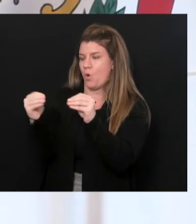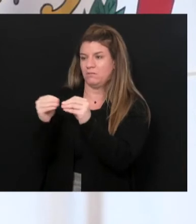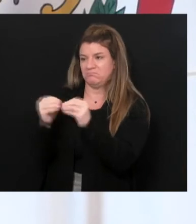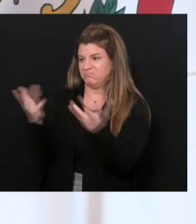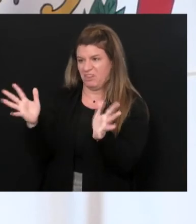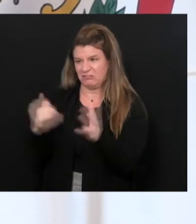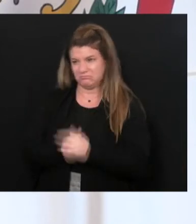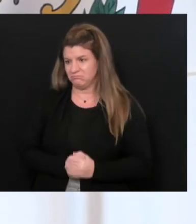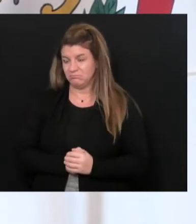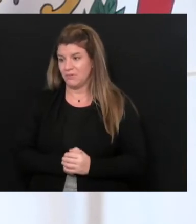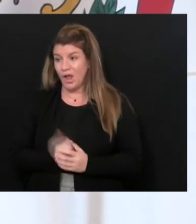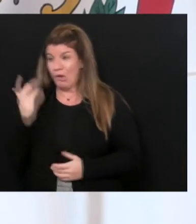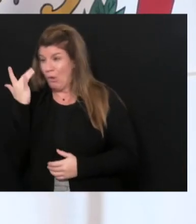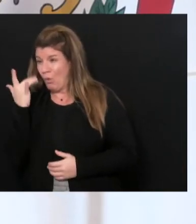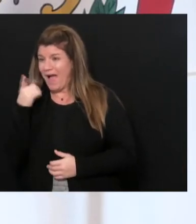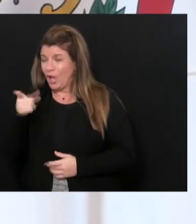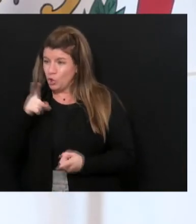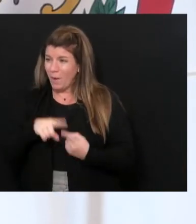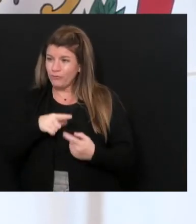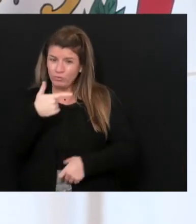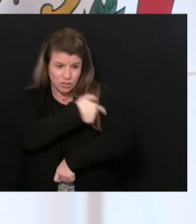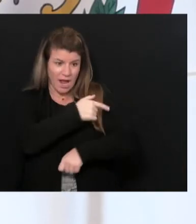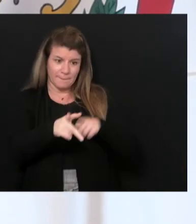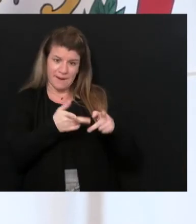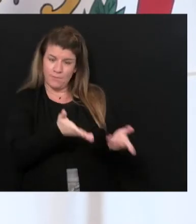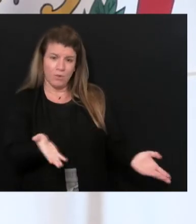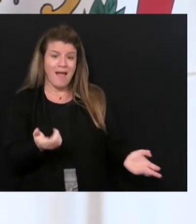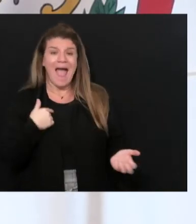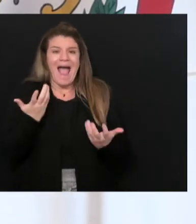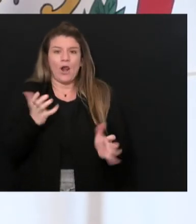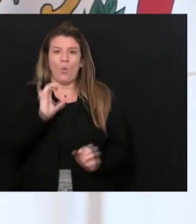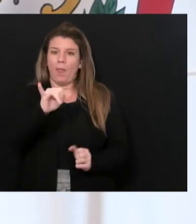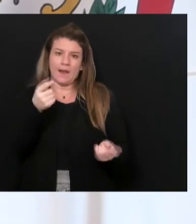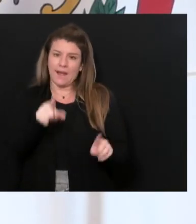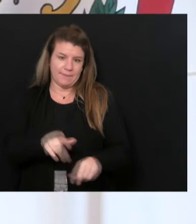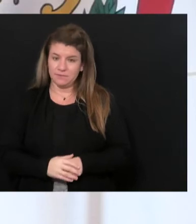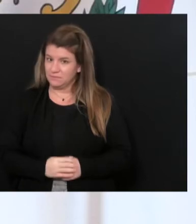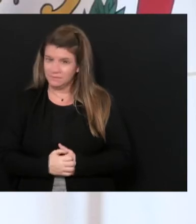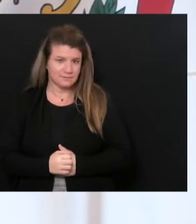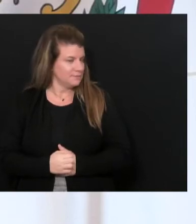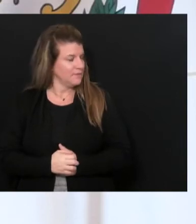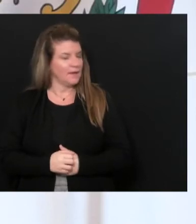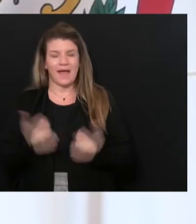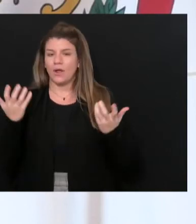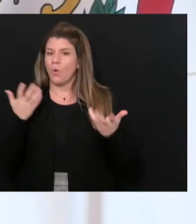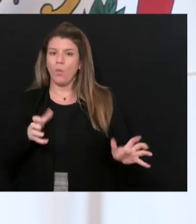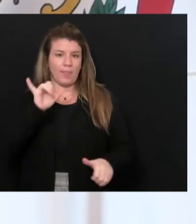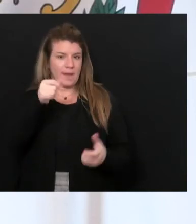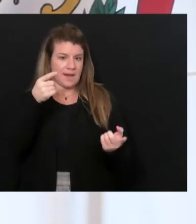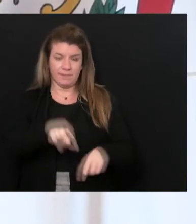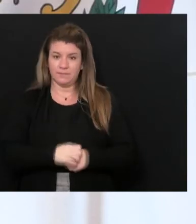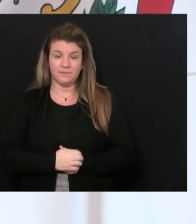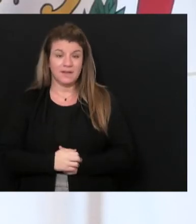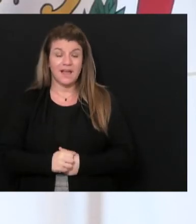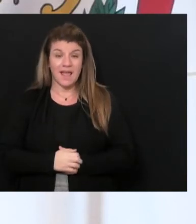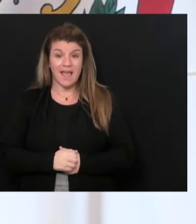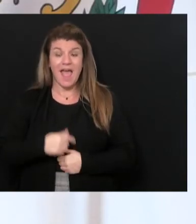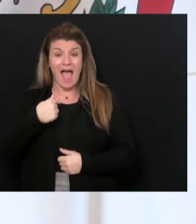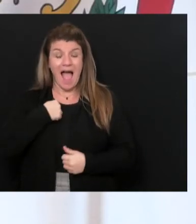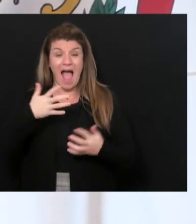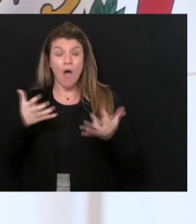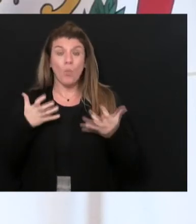anymore until you get that down. Now, I don't want to hear that. I don't want to hear that at all. I want to hear, send us.